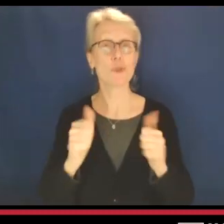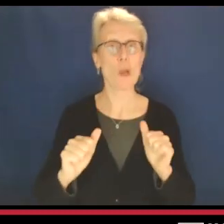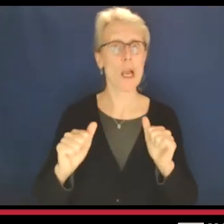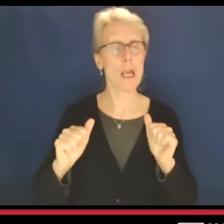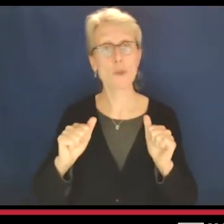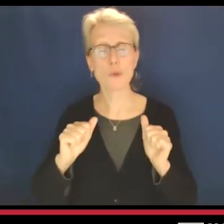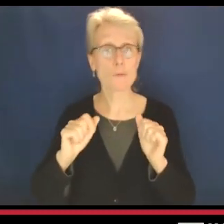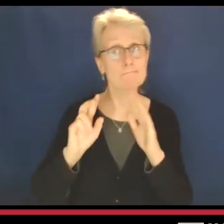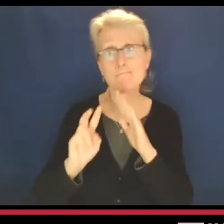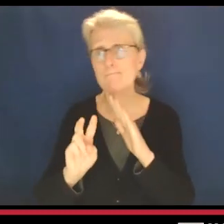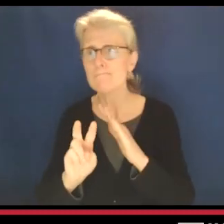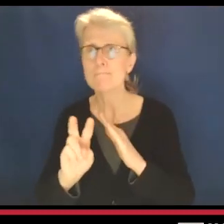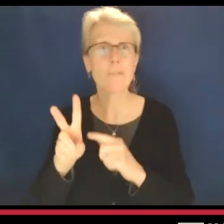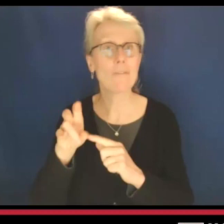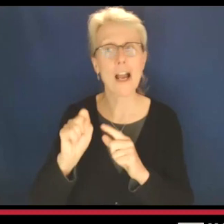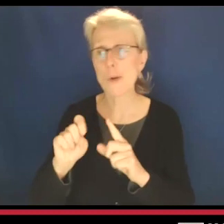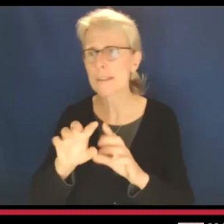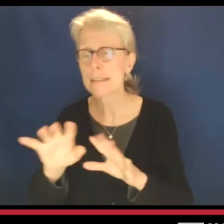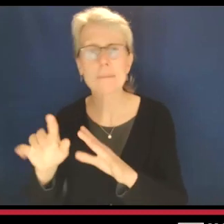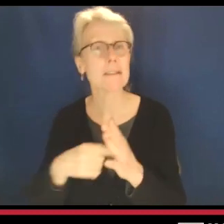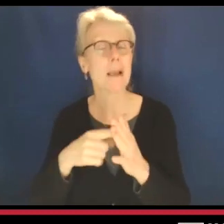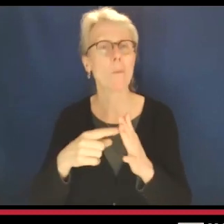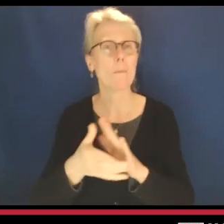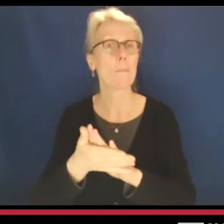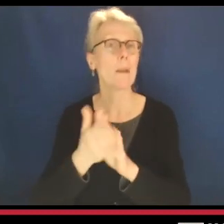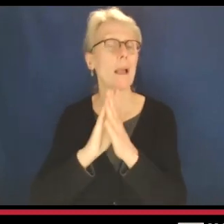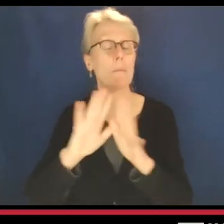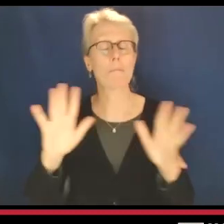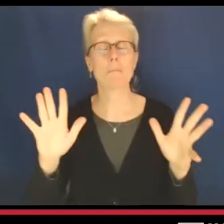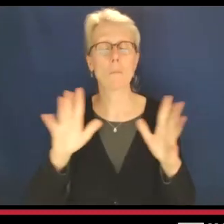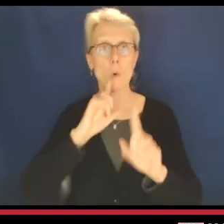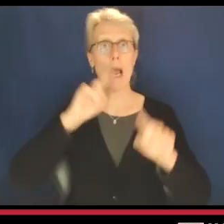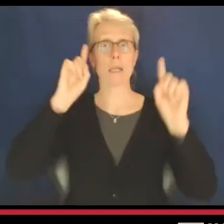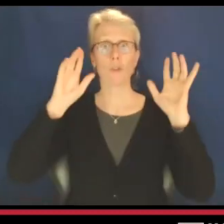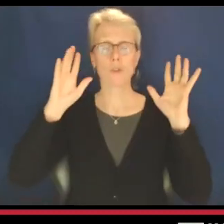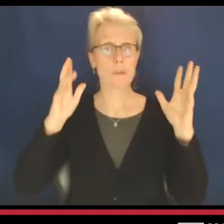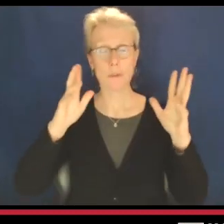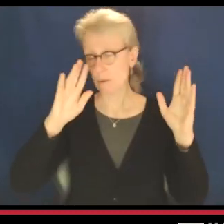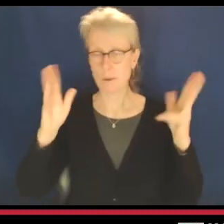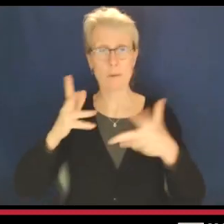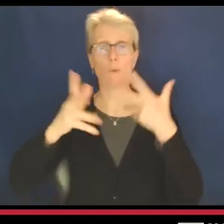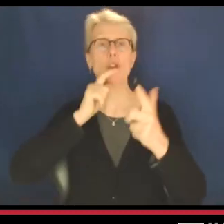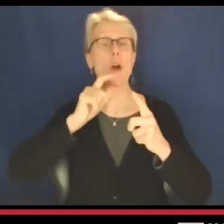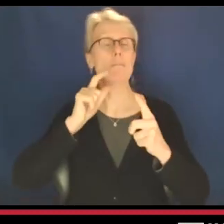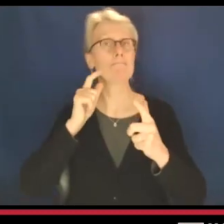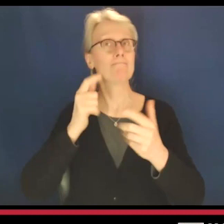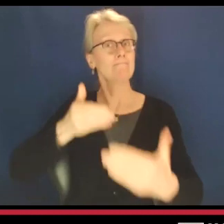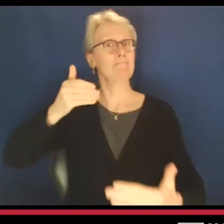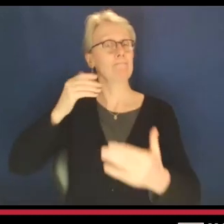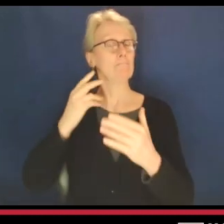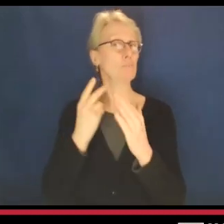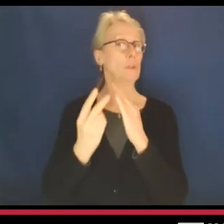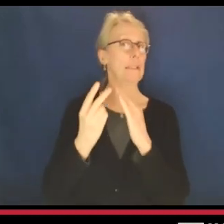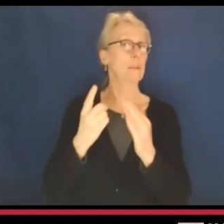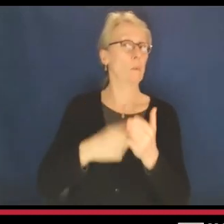virus prospecting, right, we still get caught in the reactivity of actually responding to it. So I thought that was really interesting. Thanks for sharing